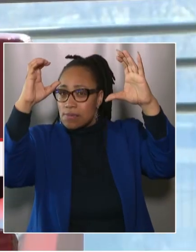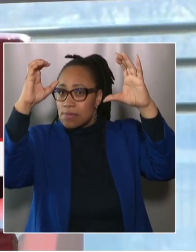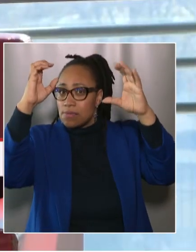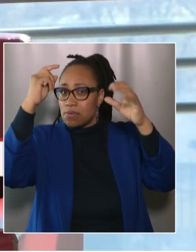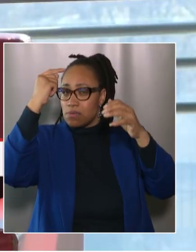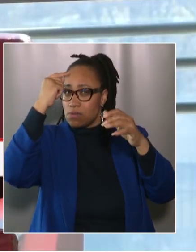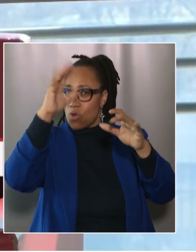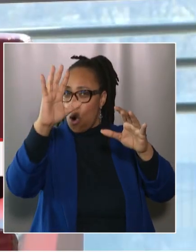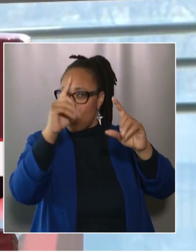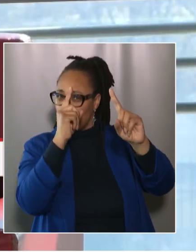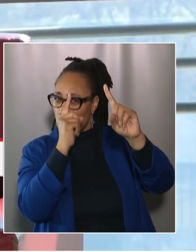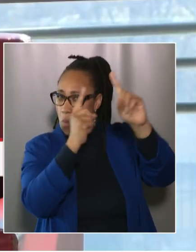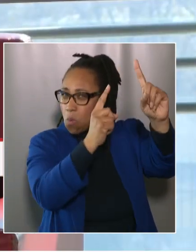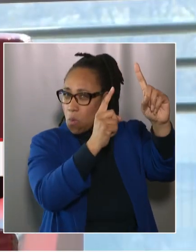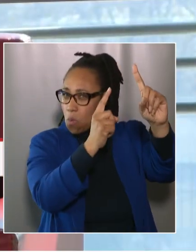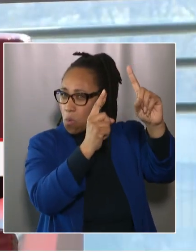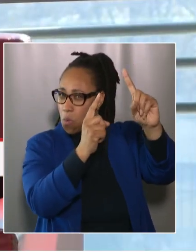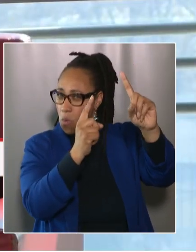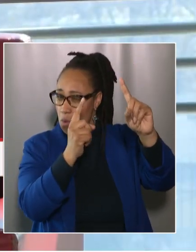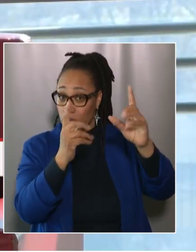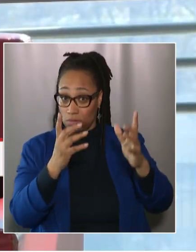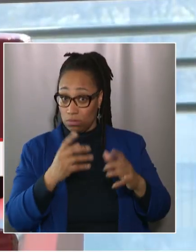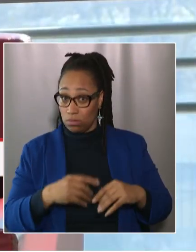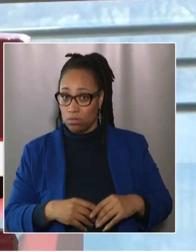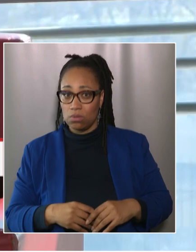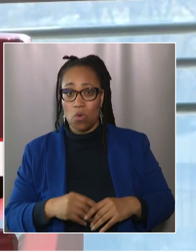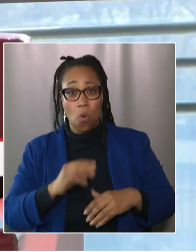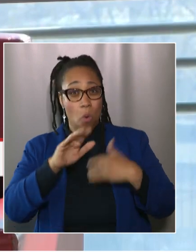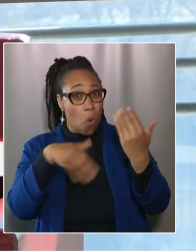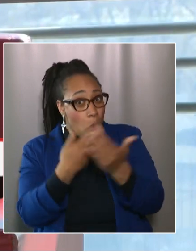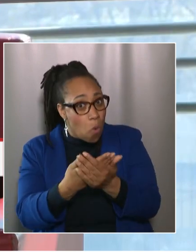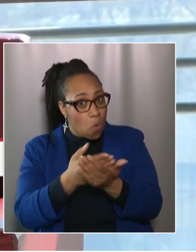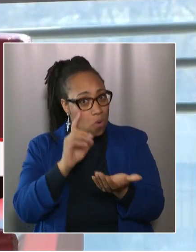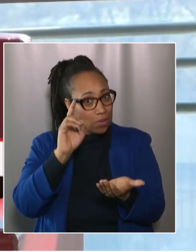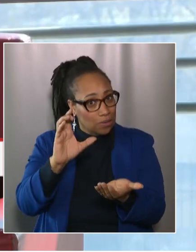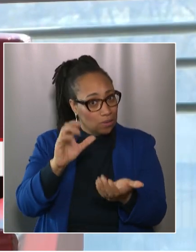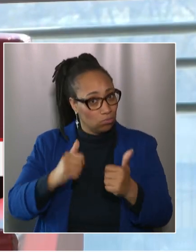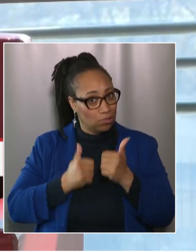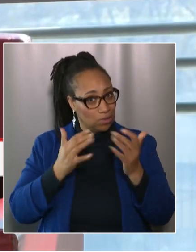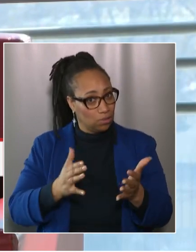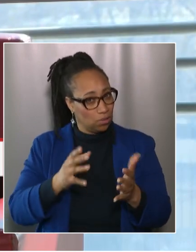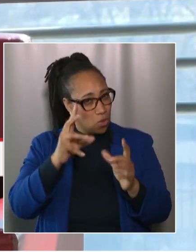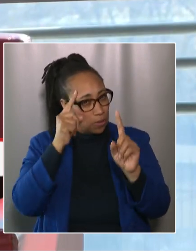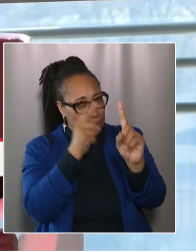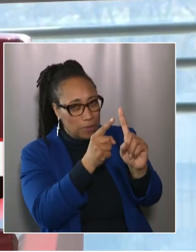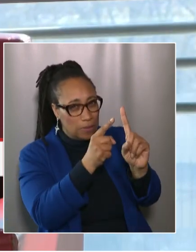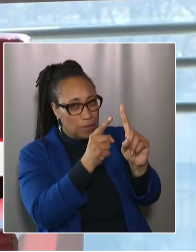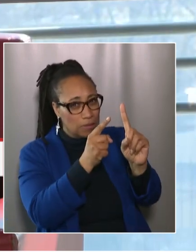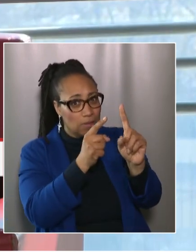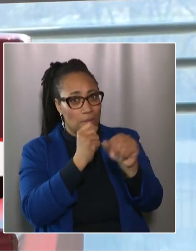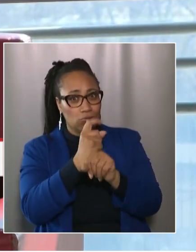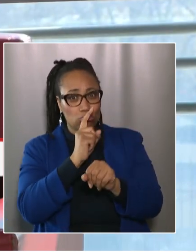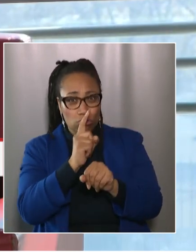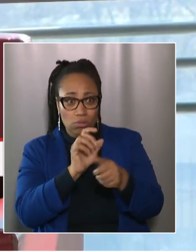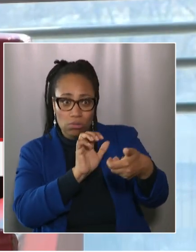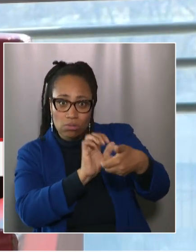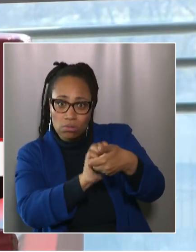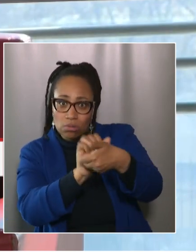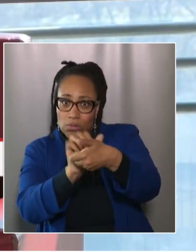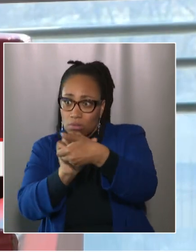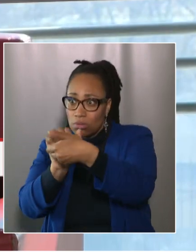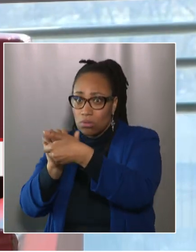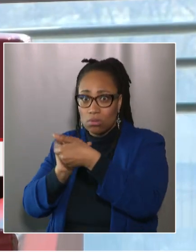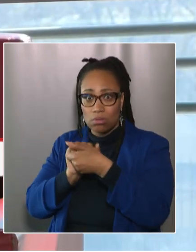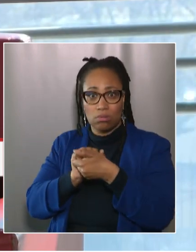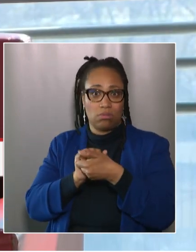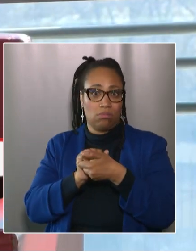for all parts of the city. And let your partners help you win. And as a result, we met